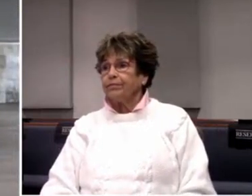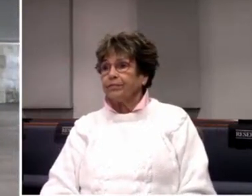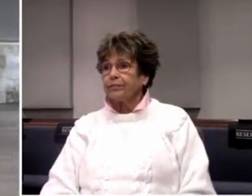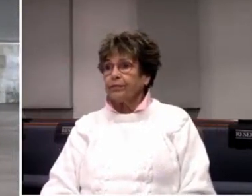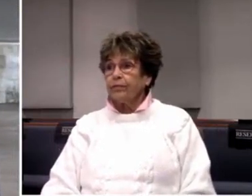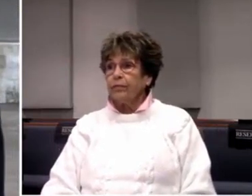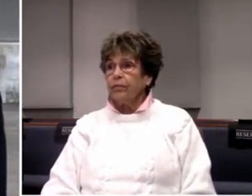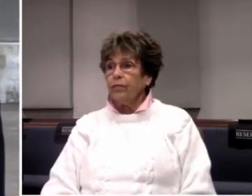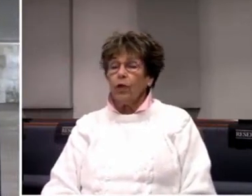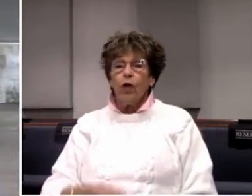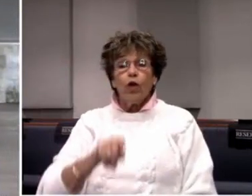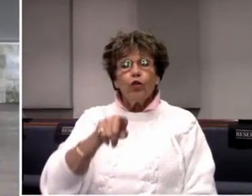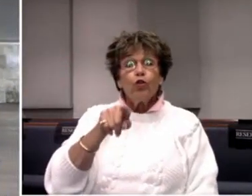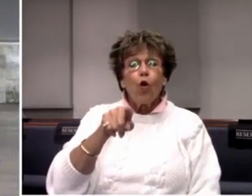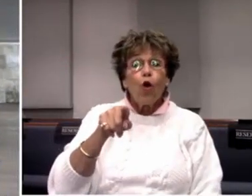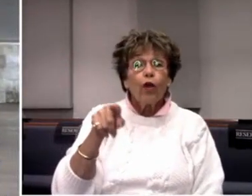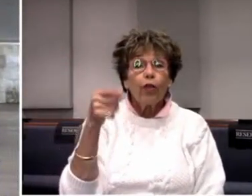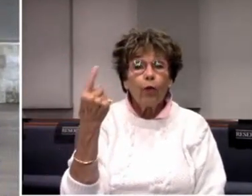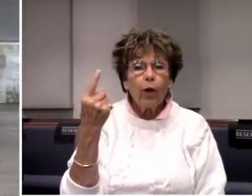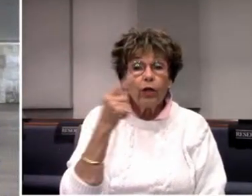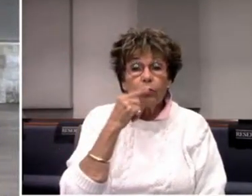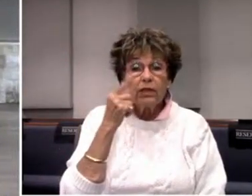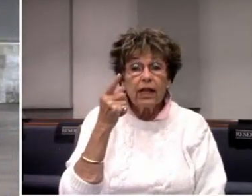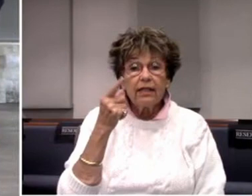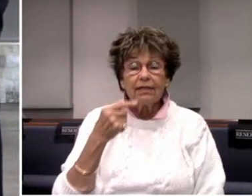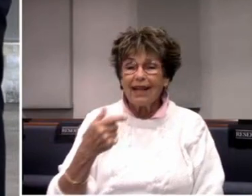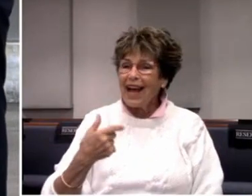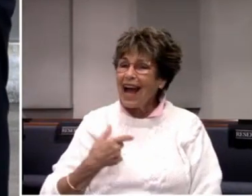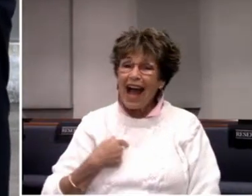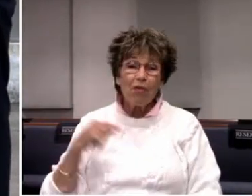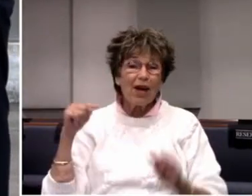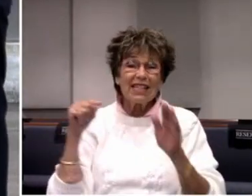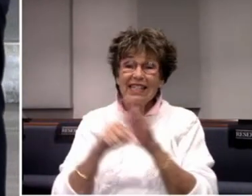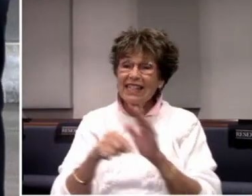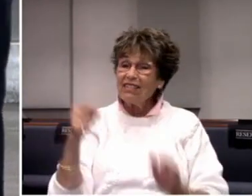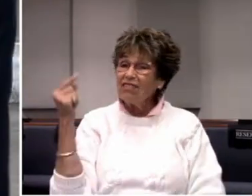You're the guy that just says, I want to kill you,